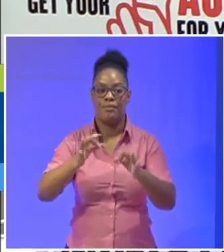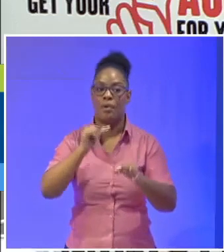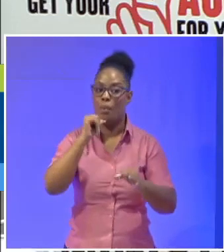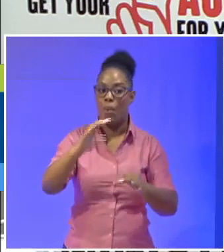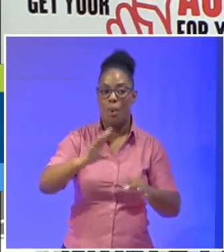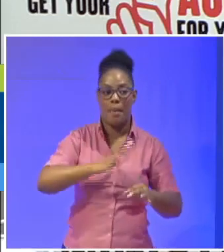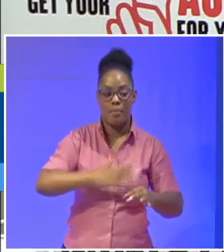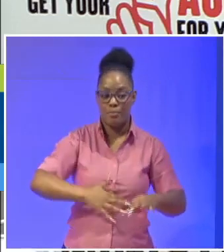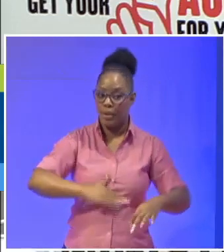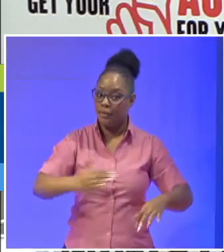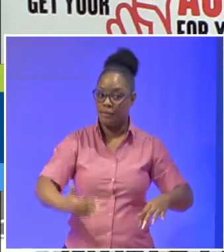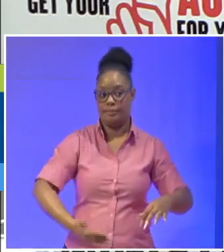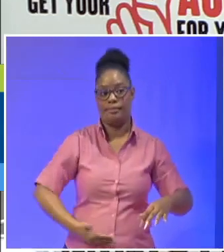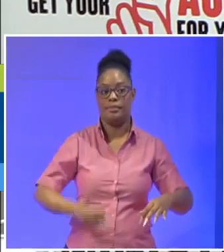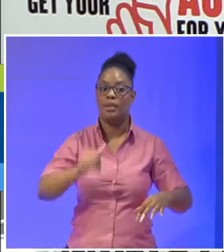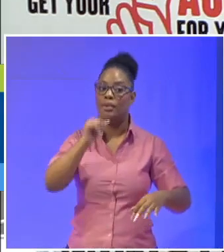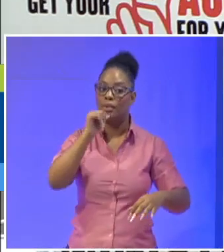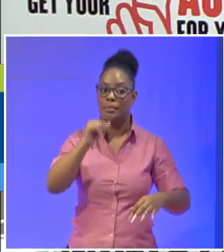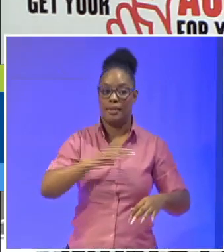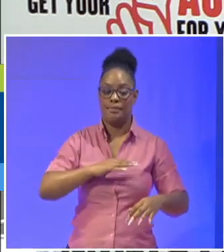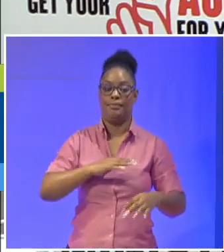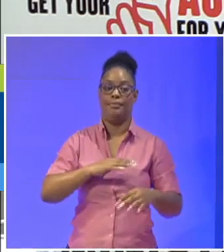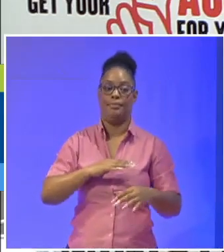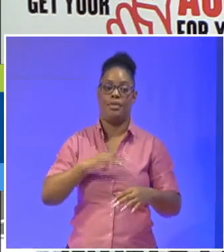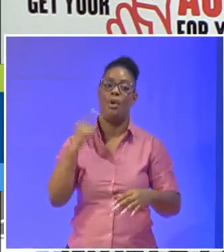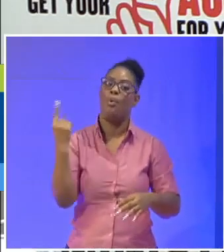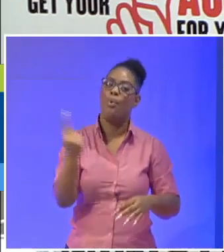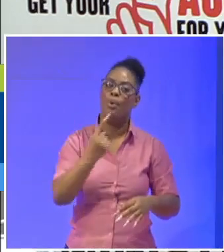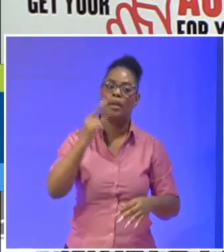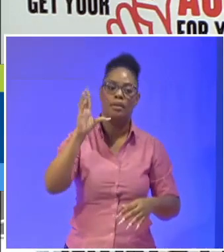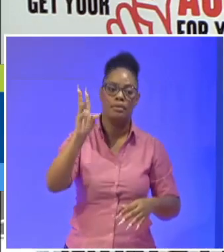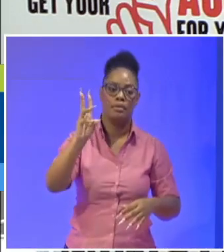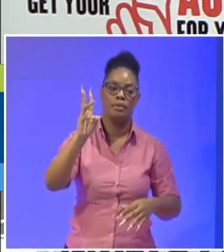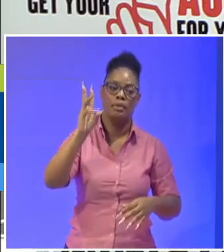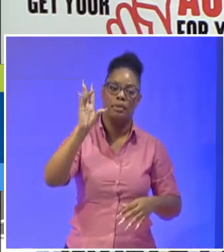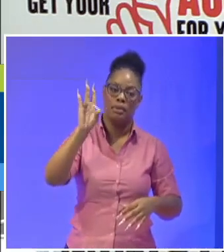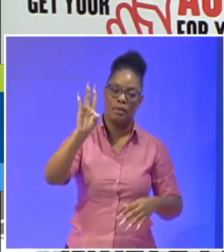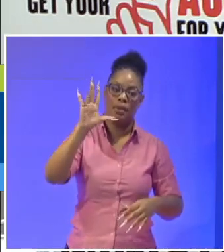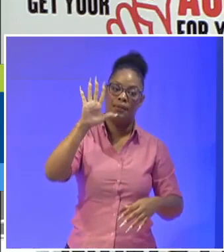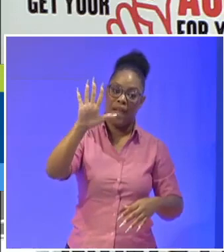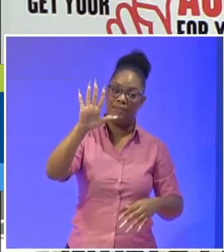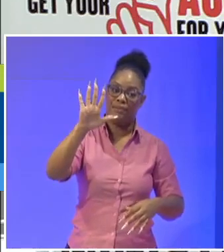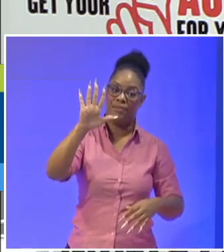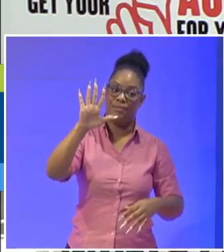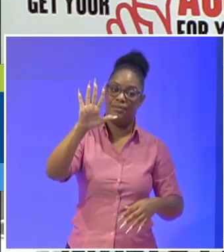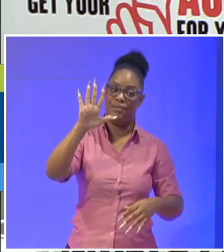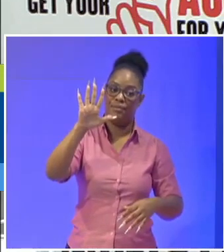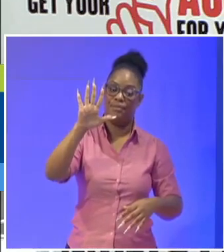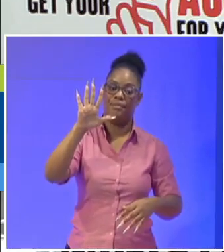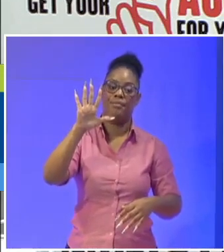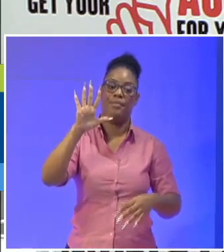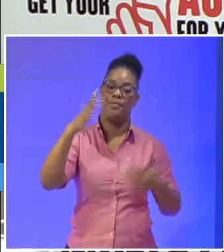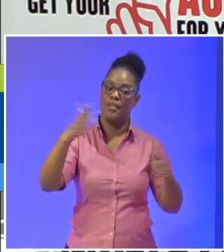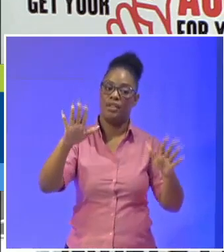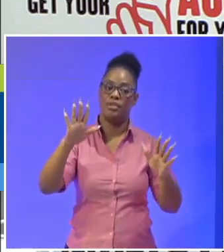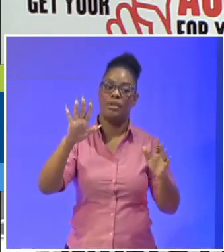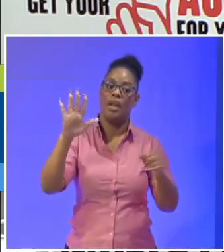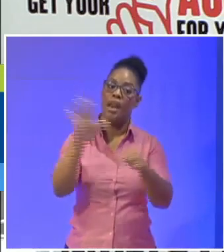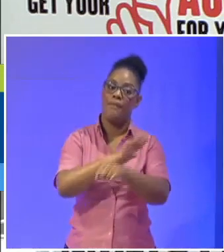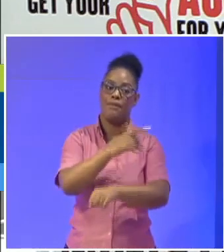with pregnant women. Only 675 have been fully vaccinated.